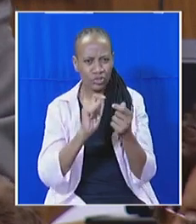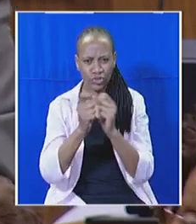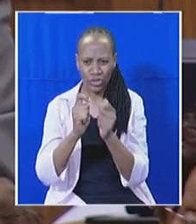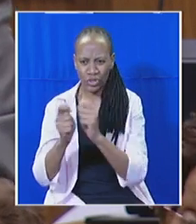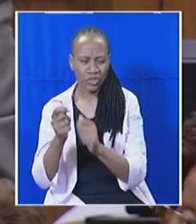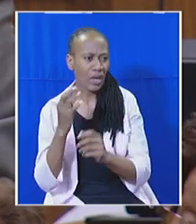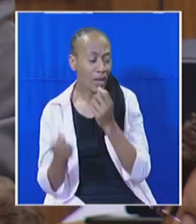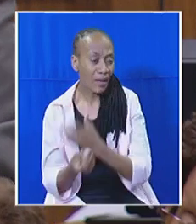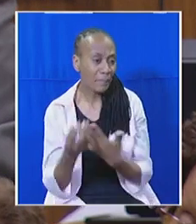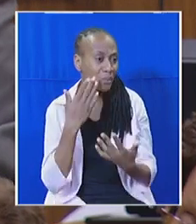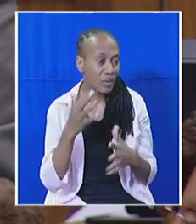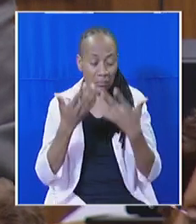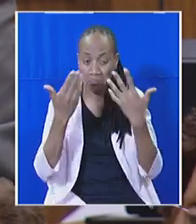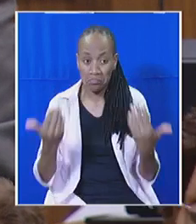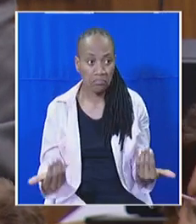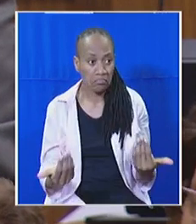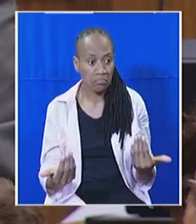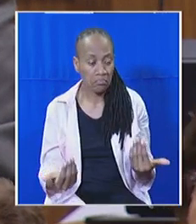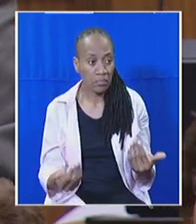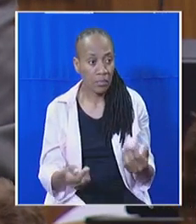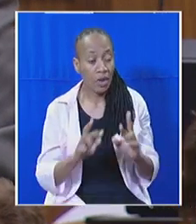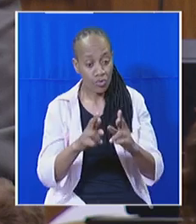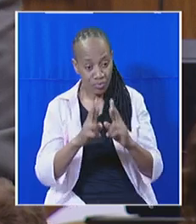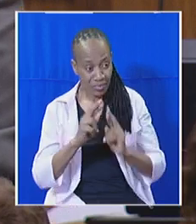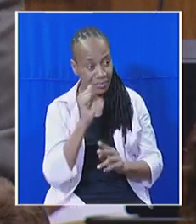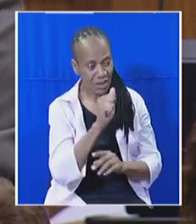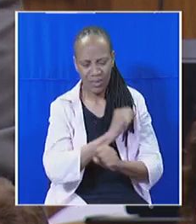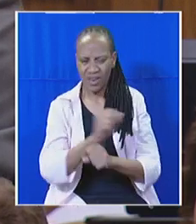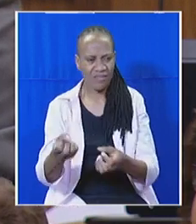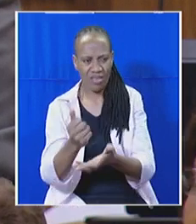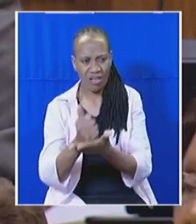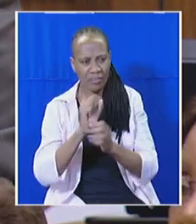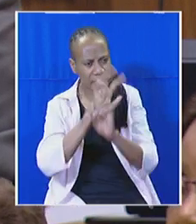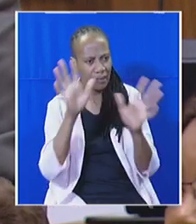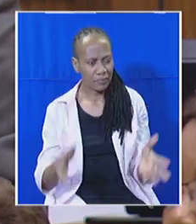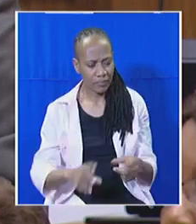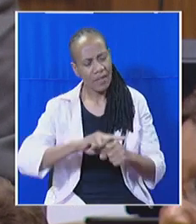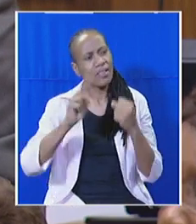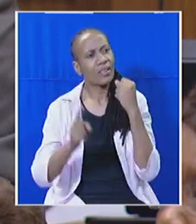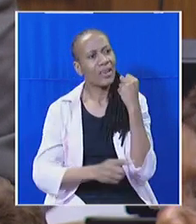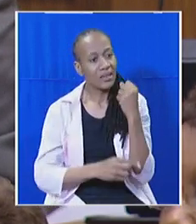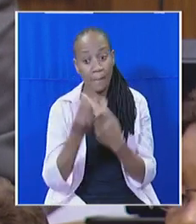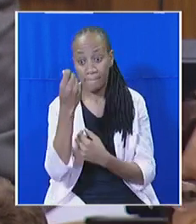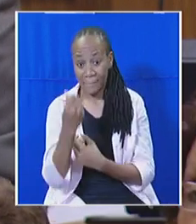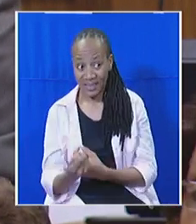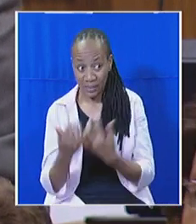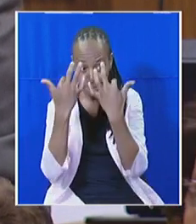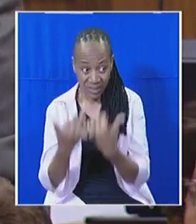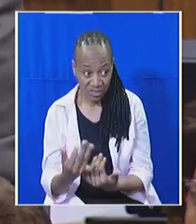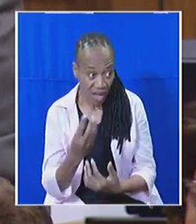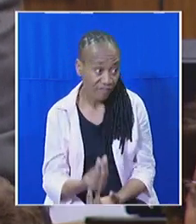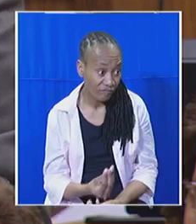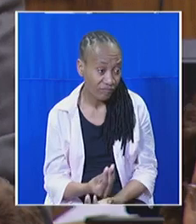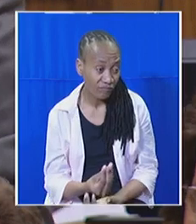response you gave me in black and white came nowhere. Lastly, do you have the money That's what we want to